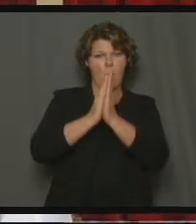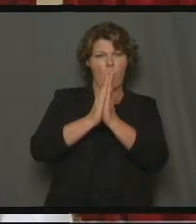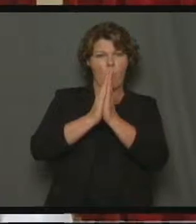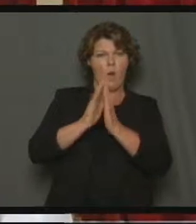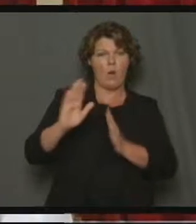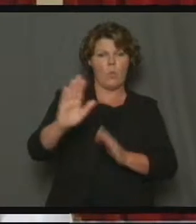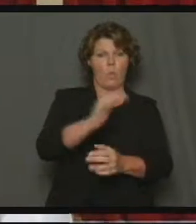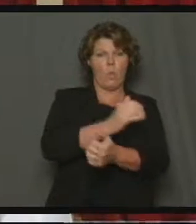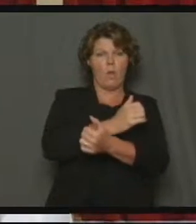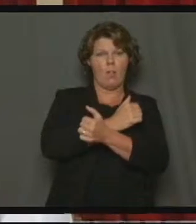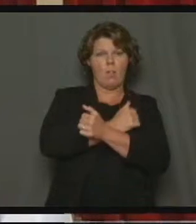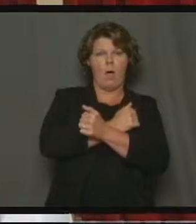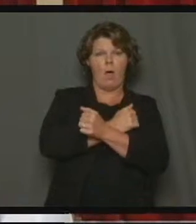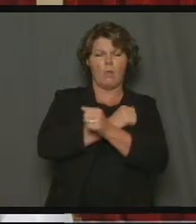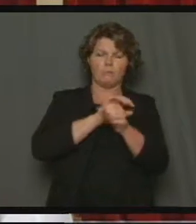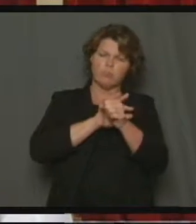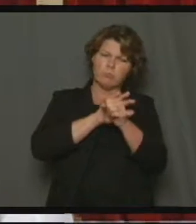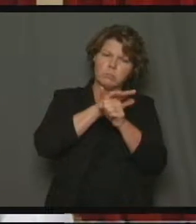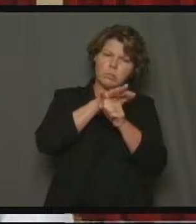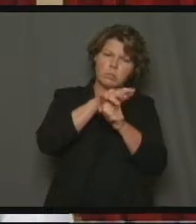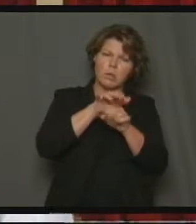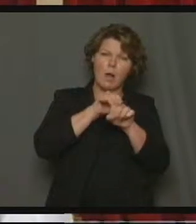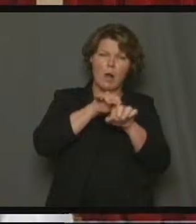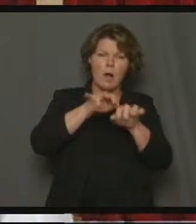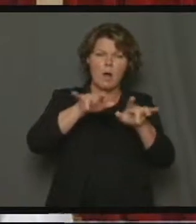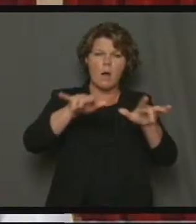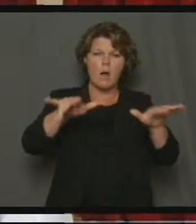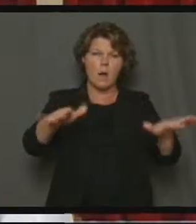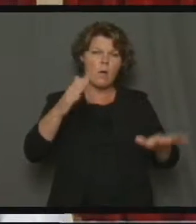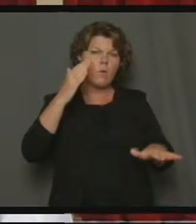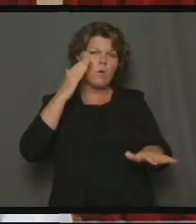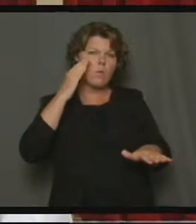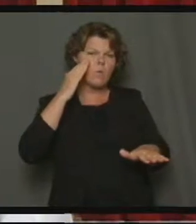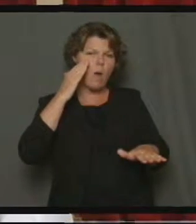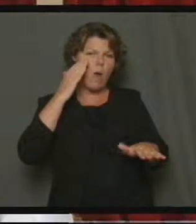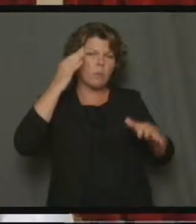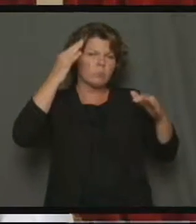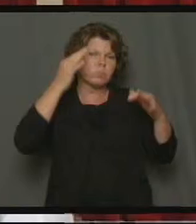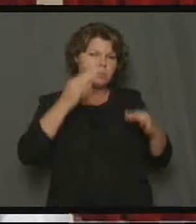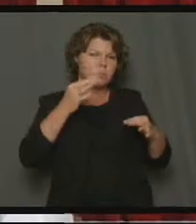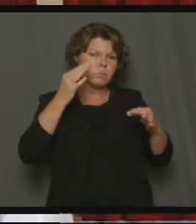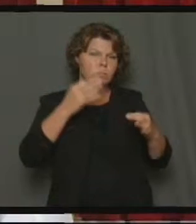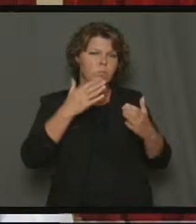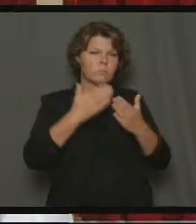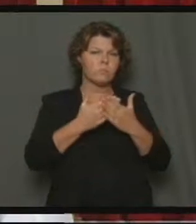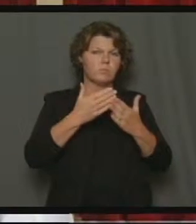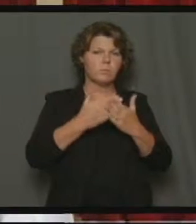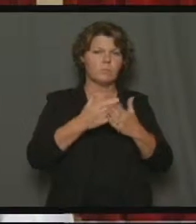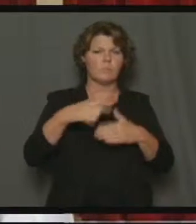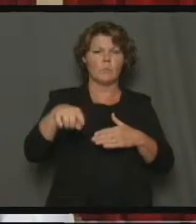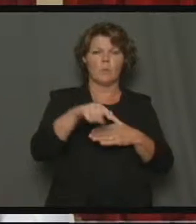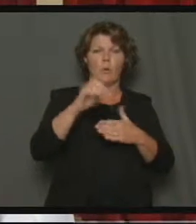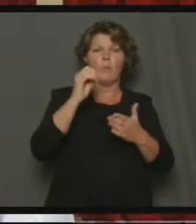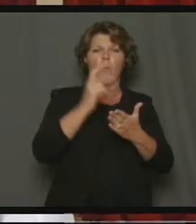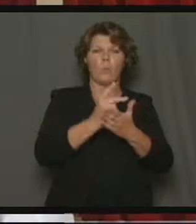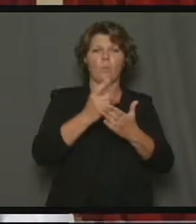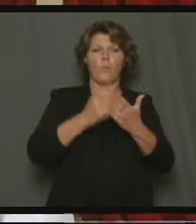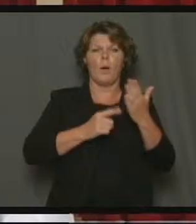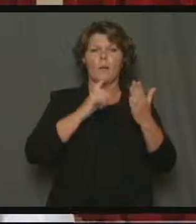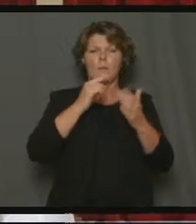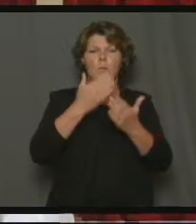your love may abound more and more with knowledge and all discernment, so that you may approve what is